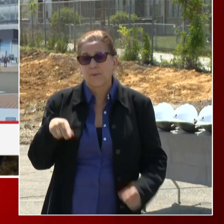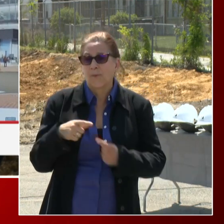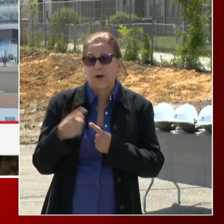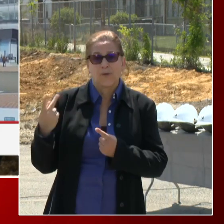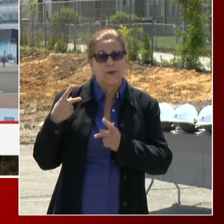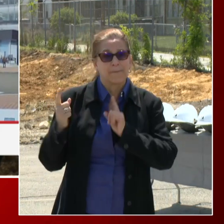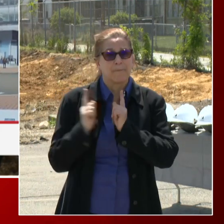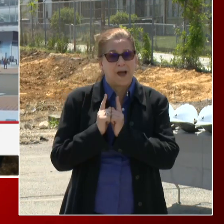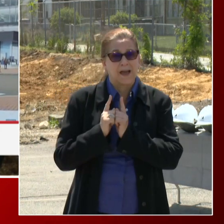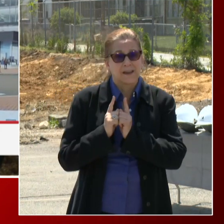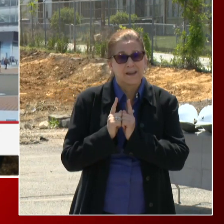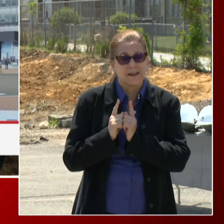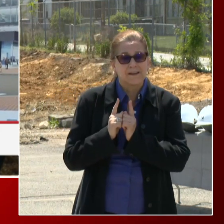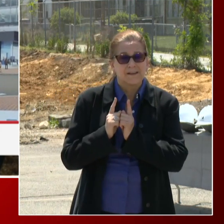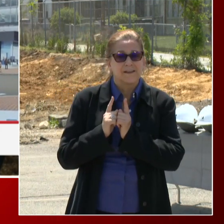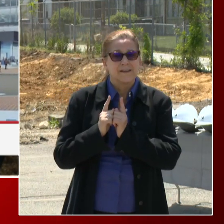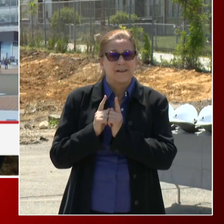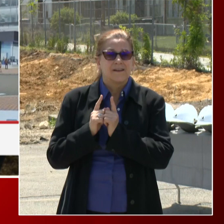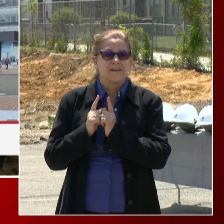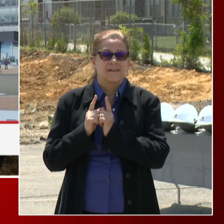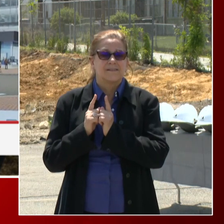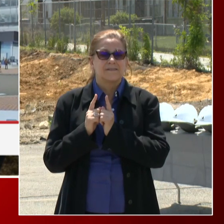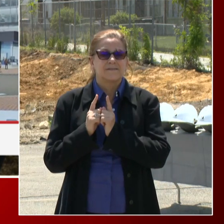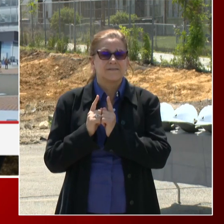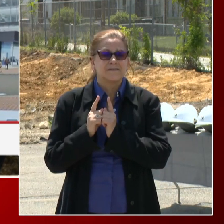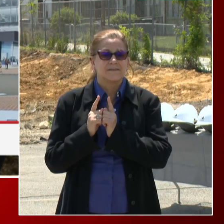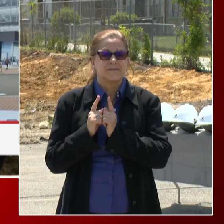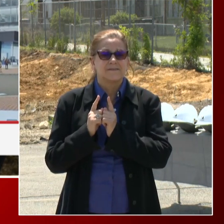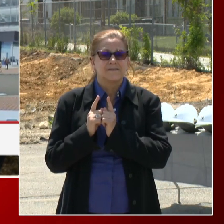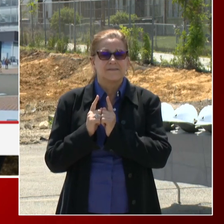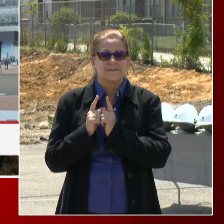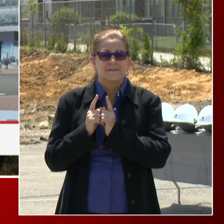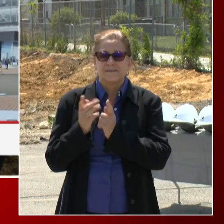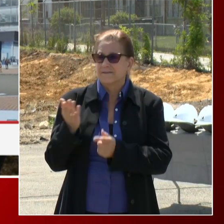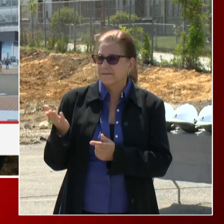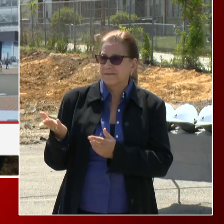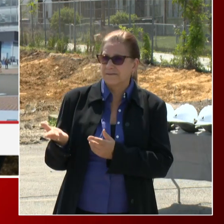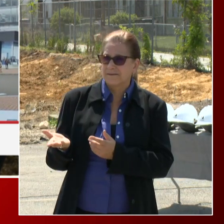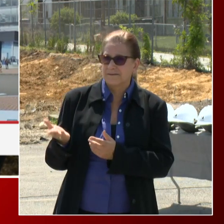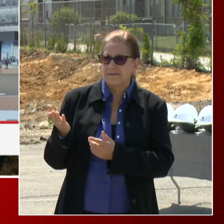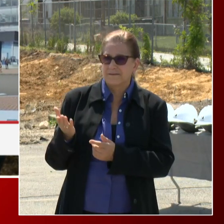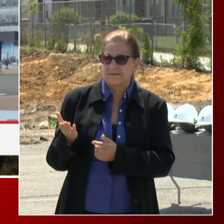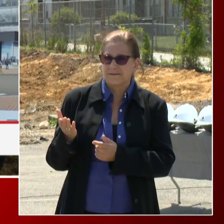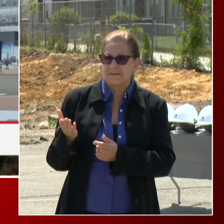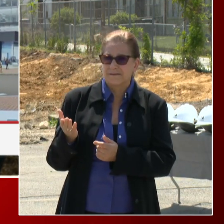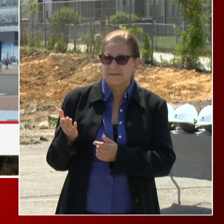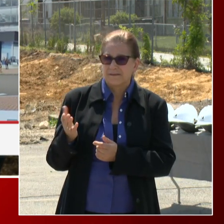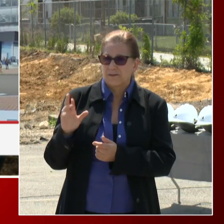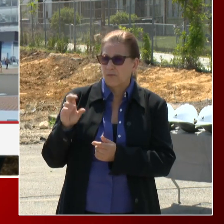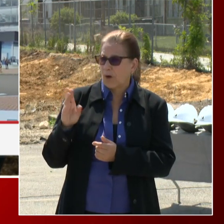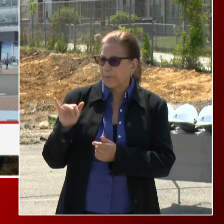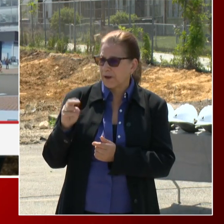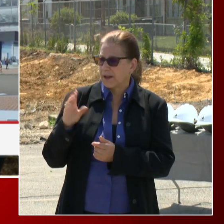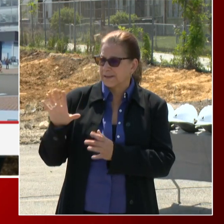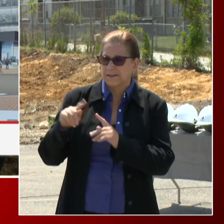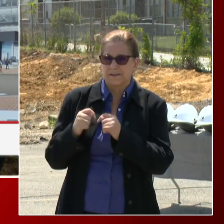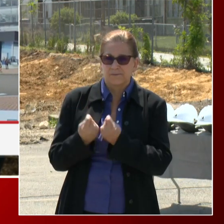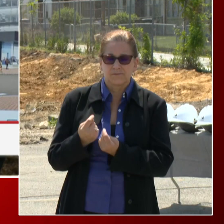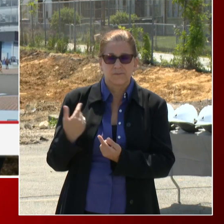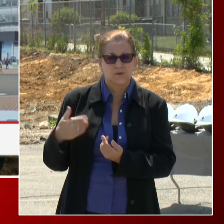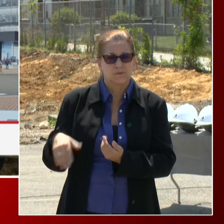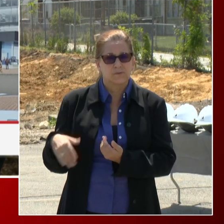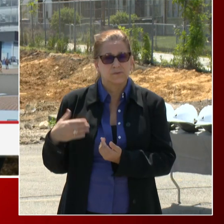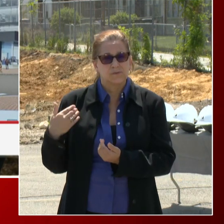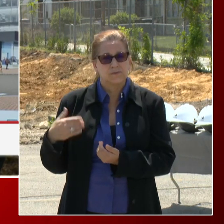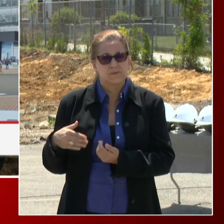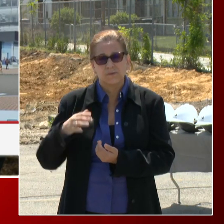was excellence personified. And Robin and her team, and in fact the entire team